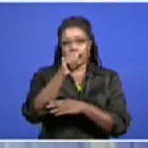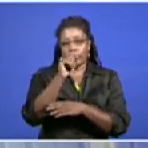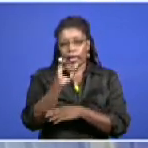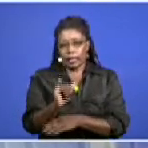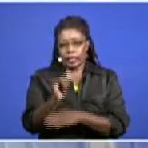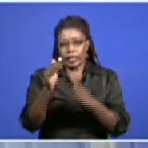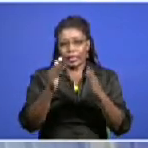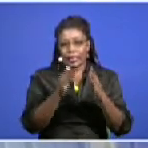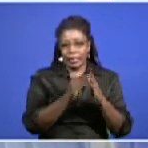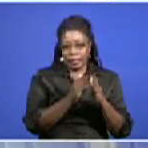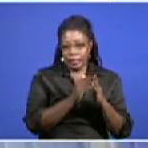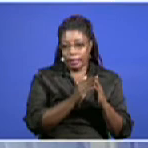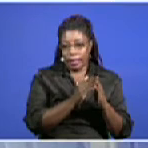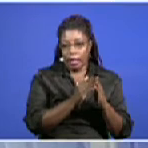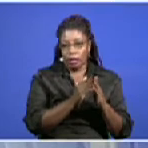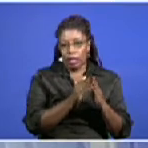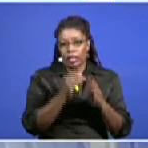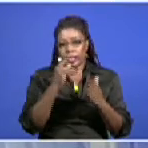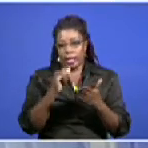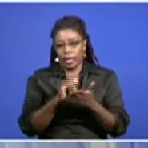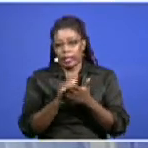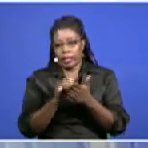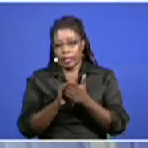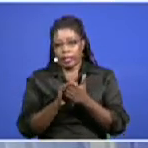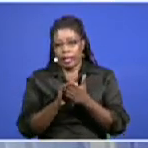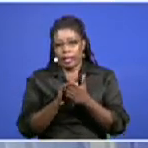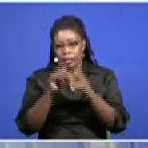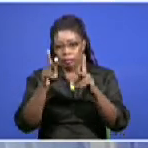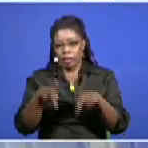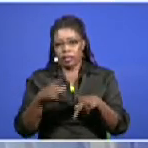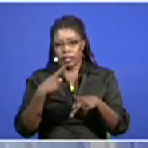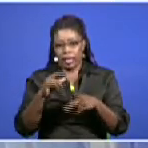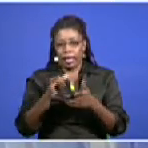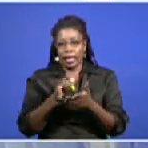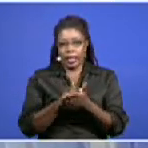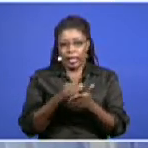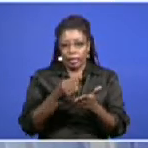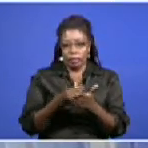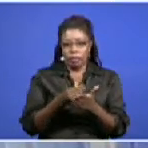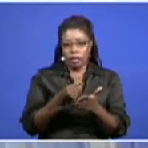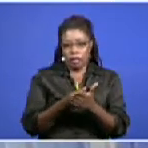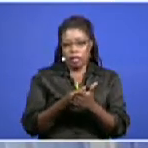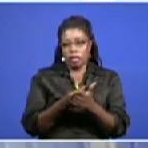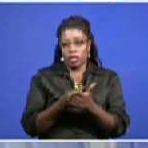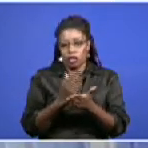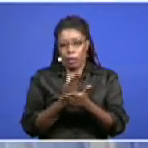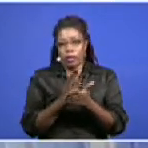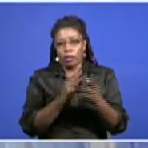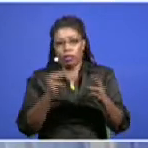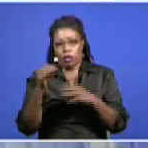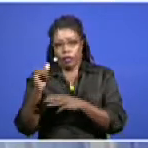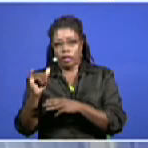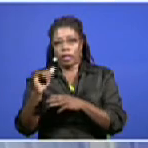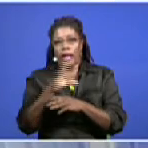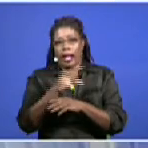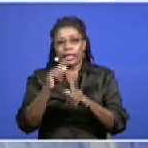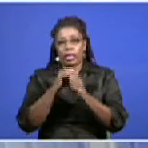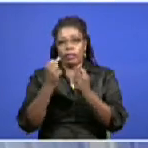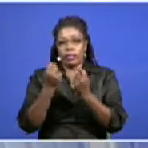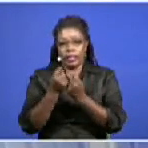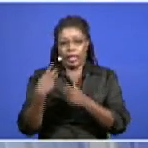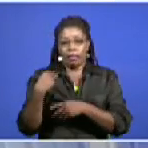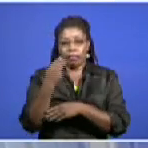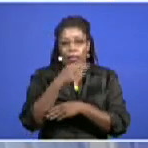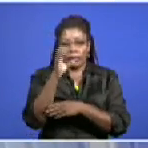hundreds of migrants say finances are holding up their relocation, while shantytown task force residents or team members are